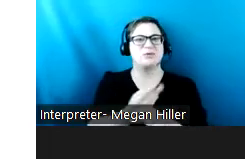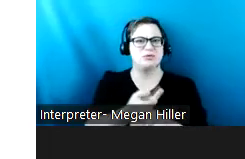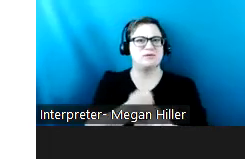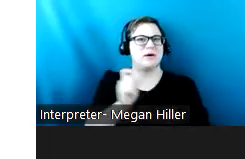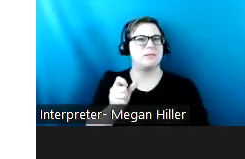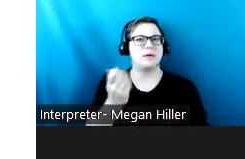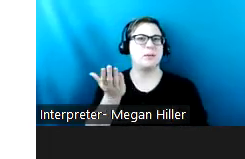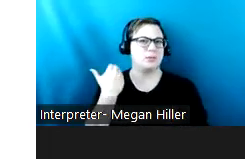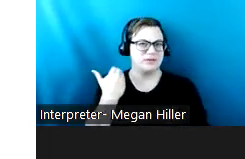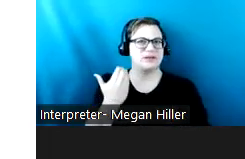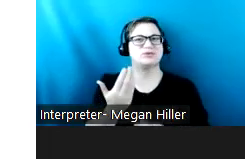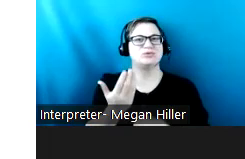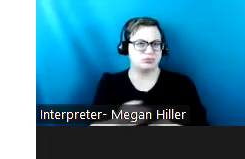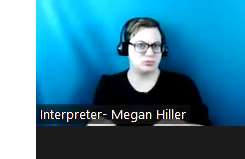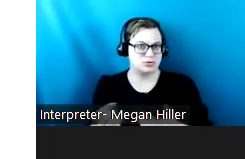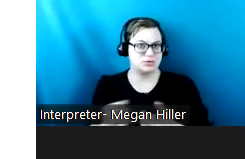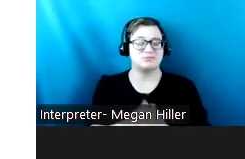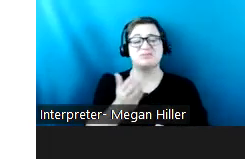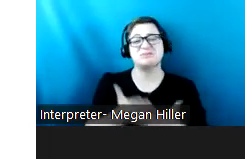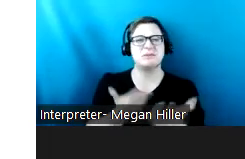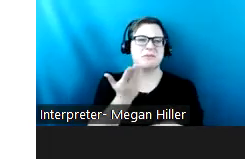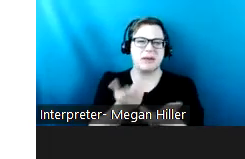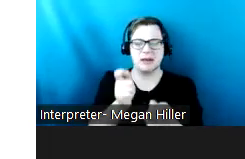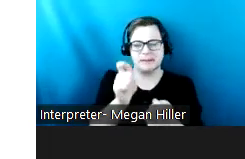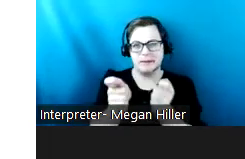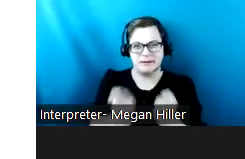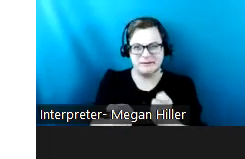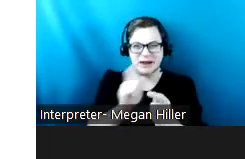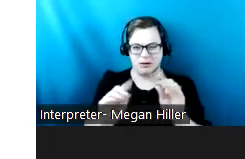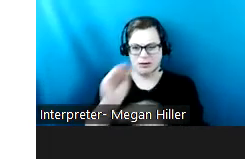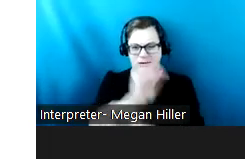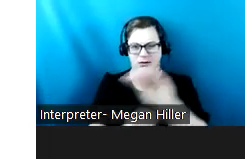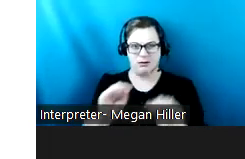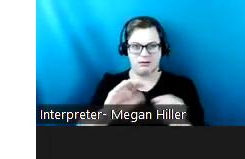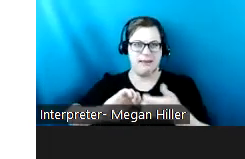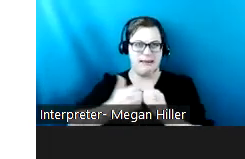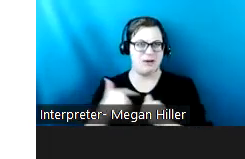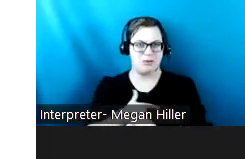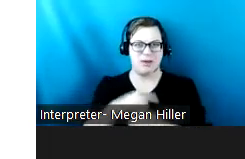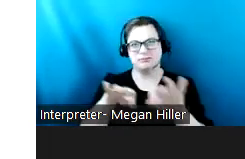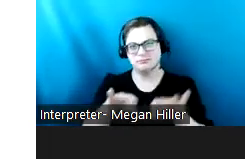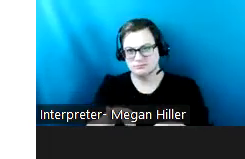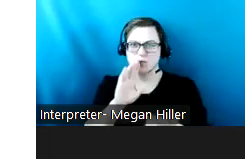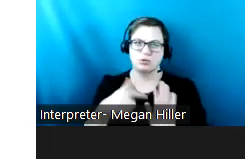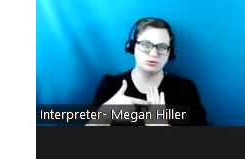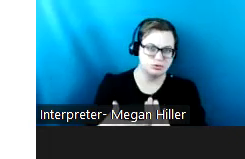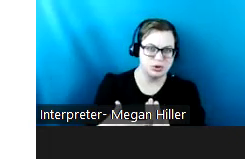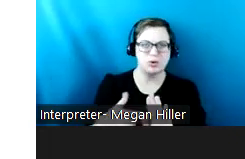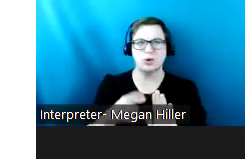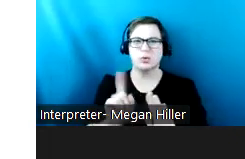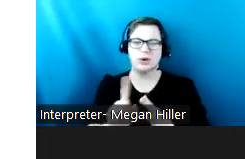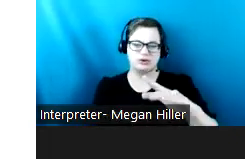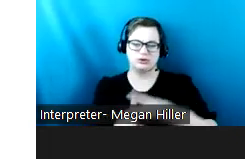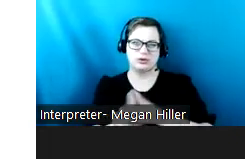already referenced. Some might be slightly modified or moved in how they are presented or where they live in the rule volume,